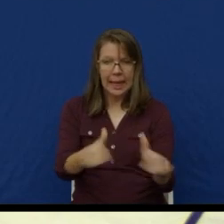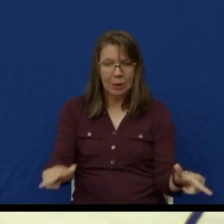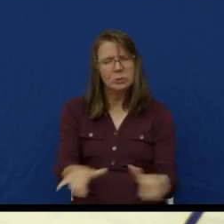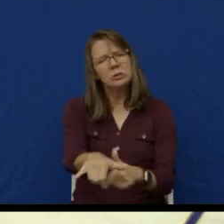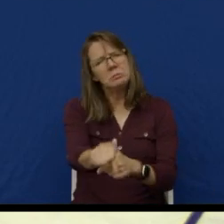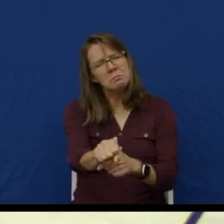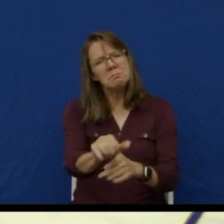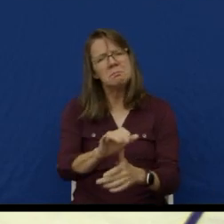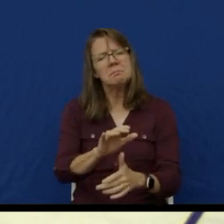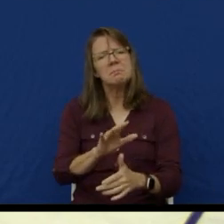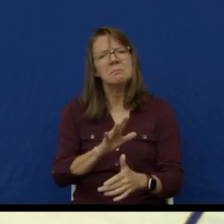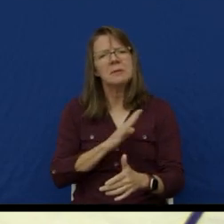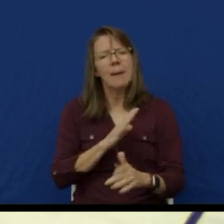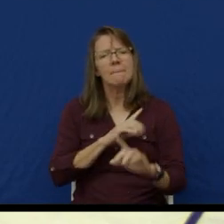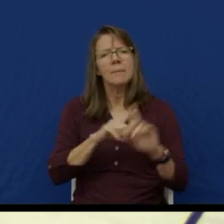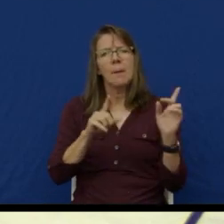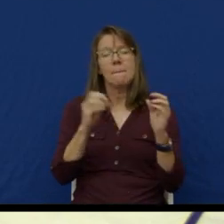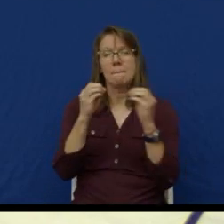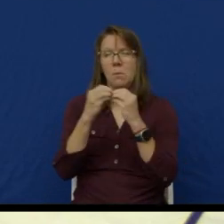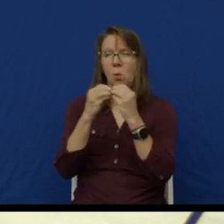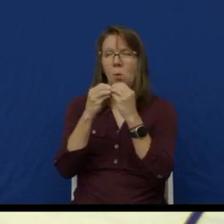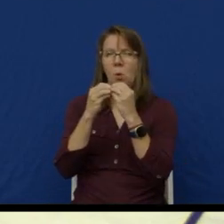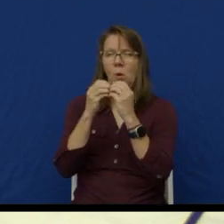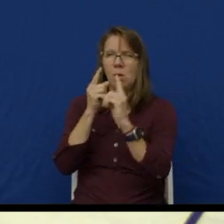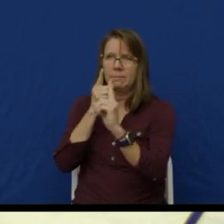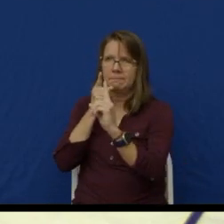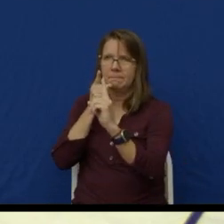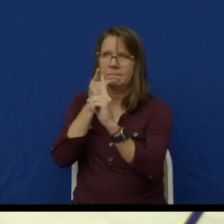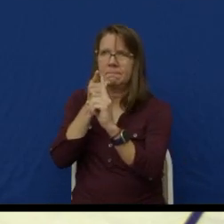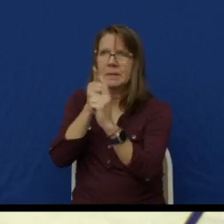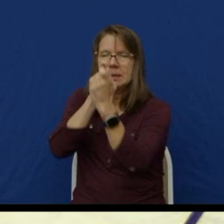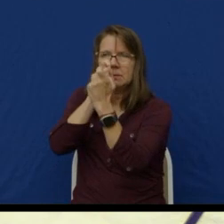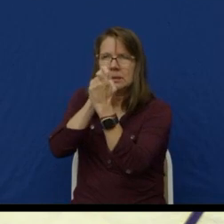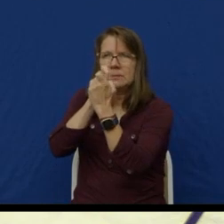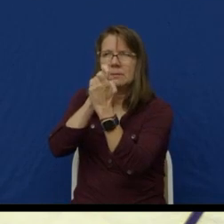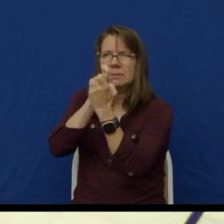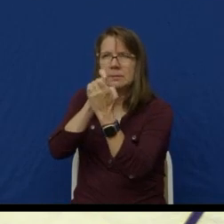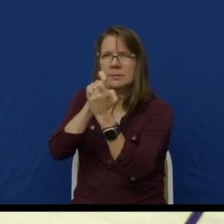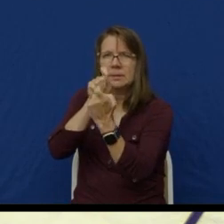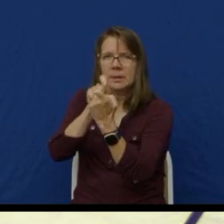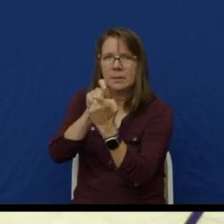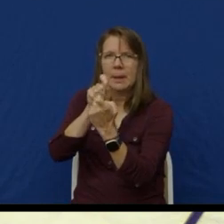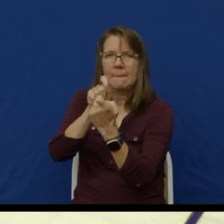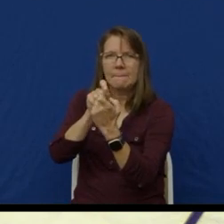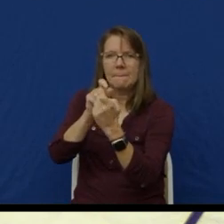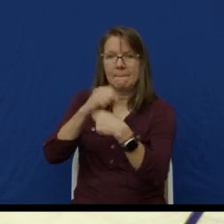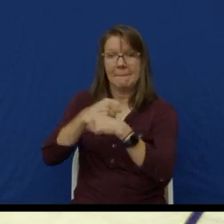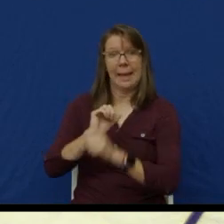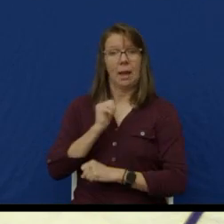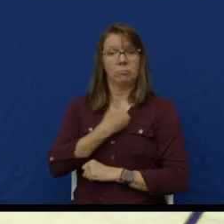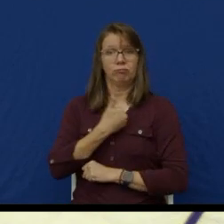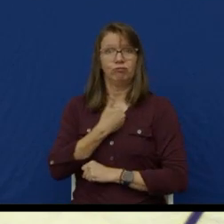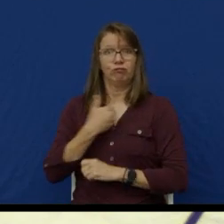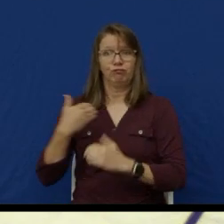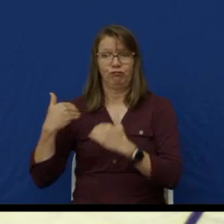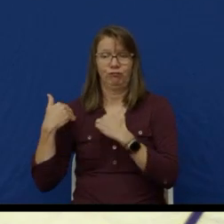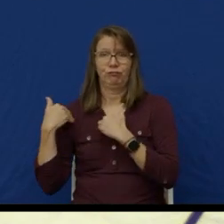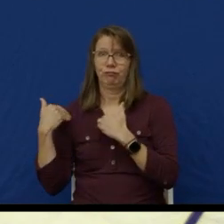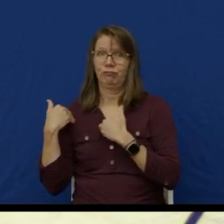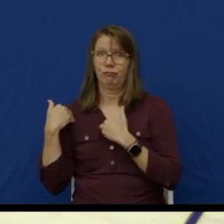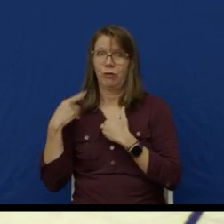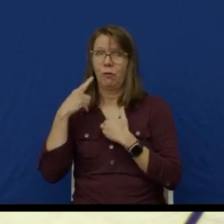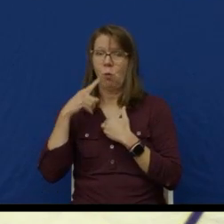we are getting specific and we are holding ourselves accountable for what it takes to make this